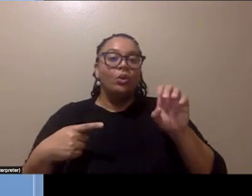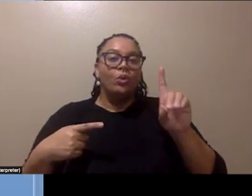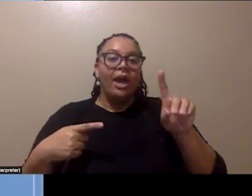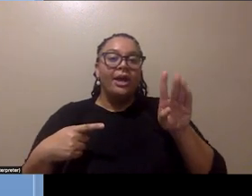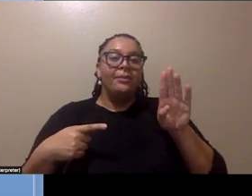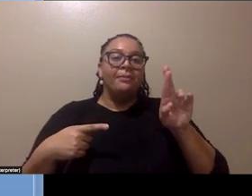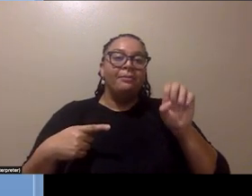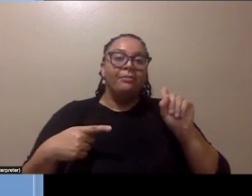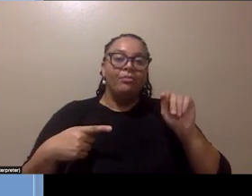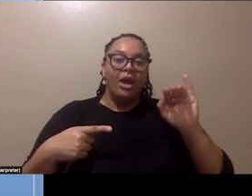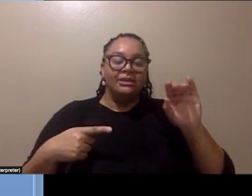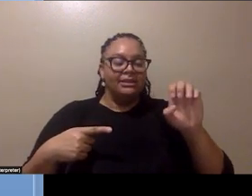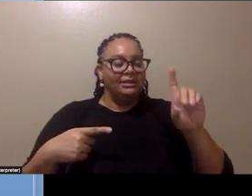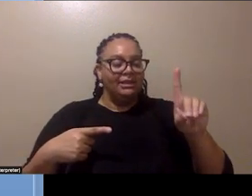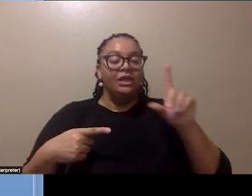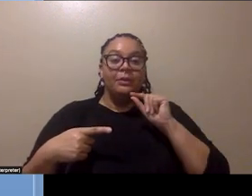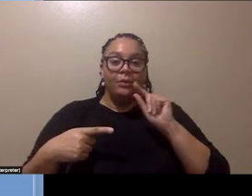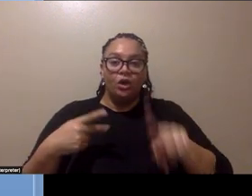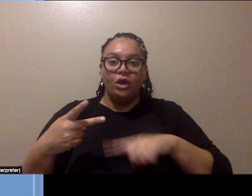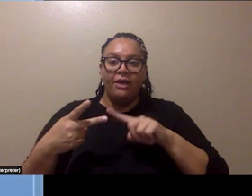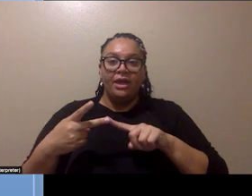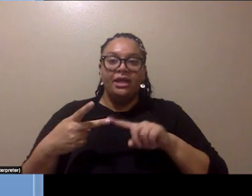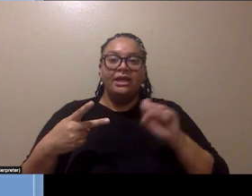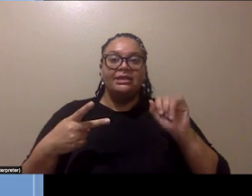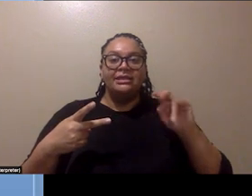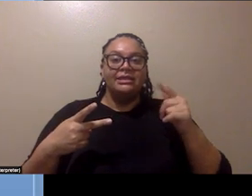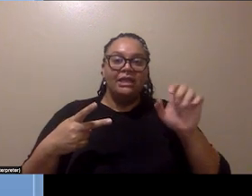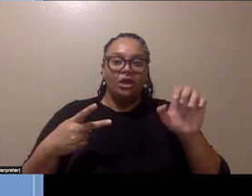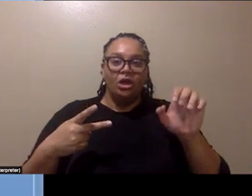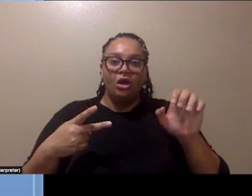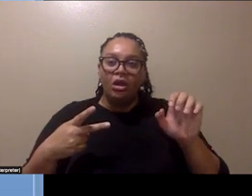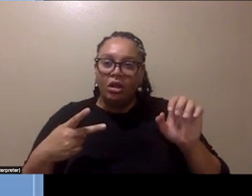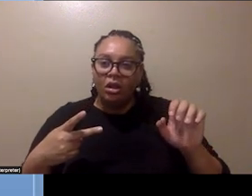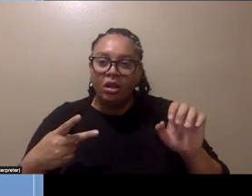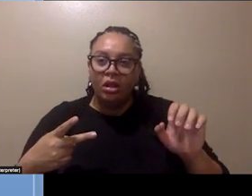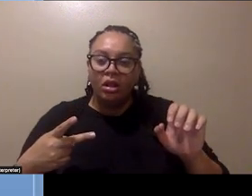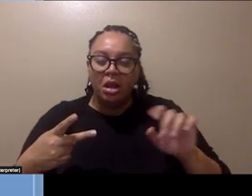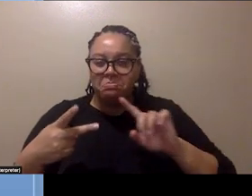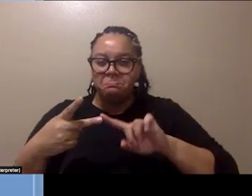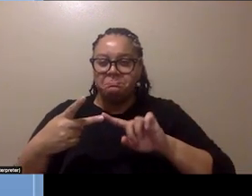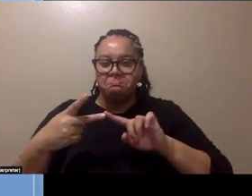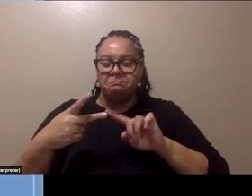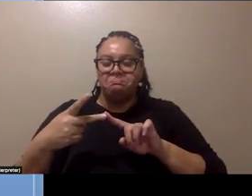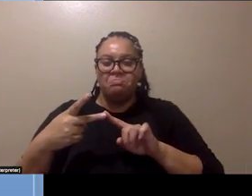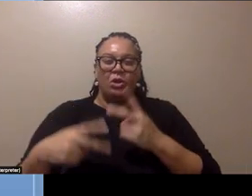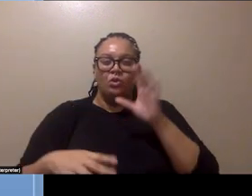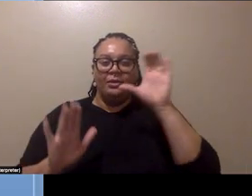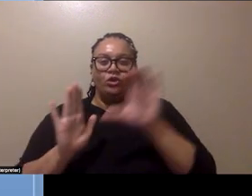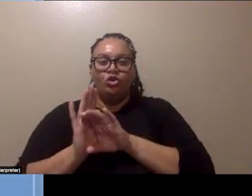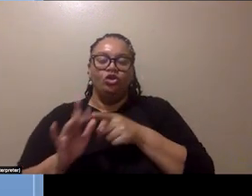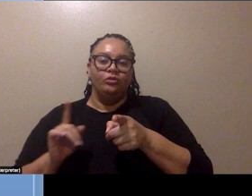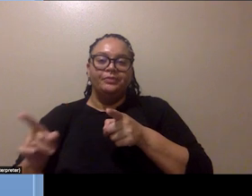single red-breasted sapsucker and then a single northern flicker nest. And then we had